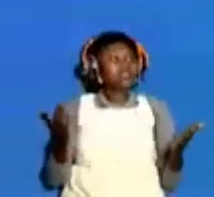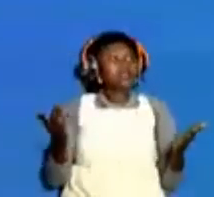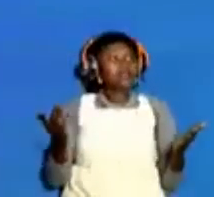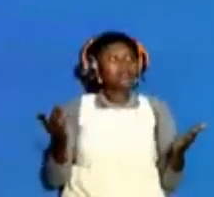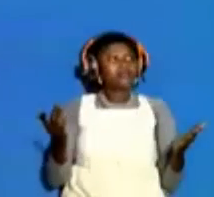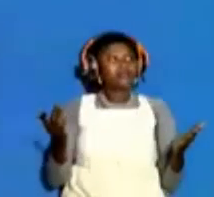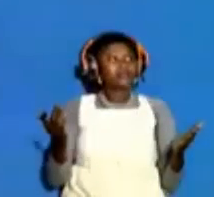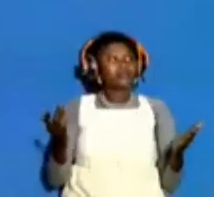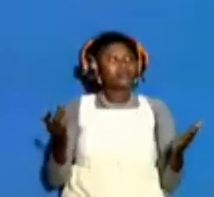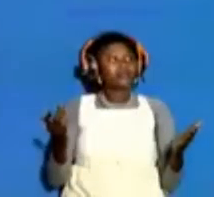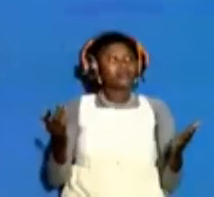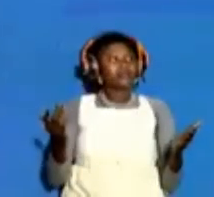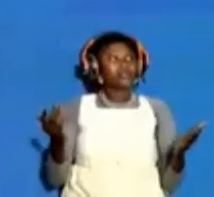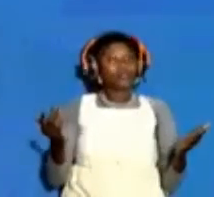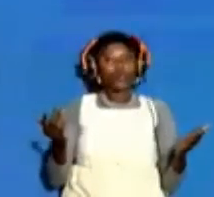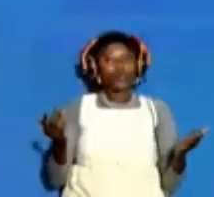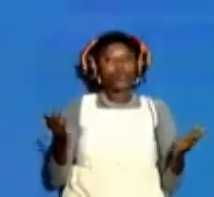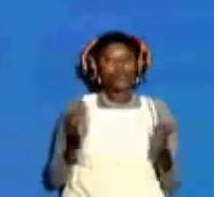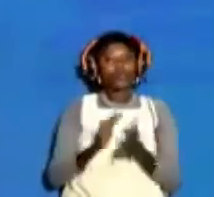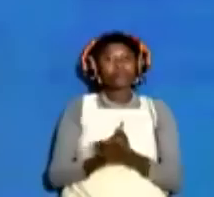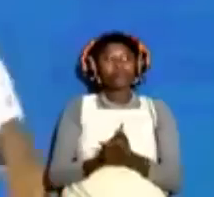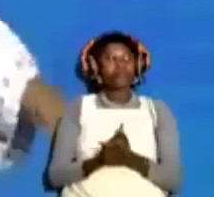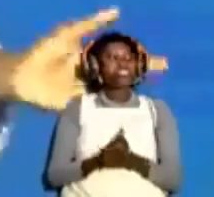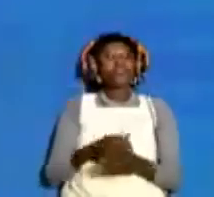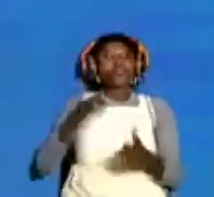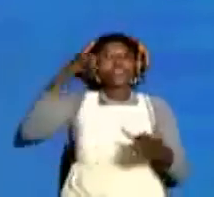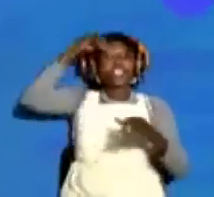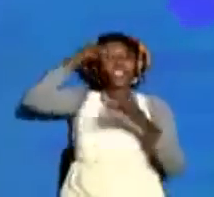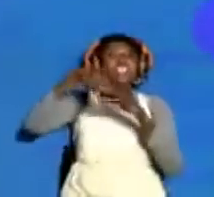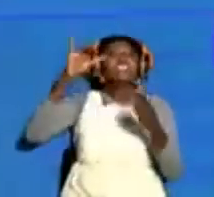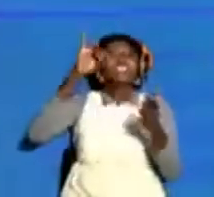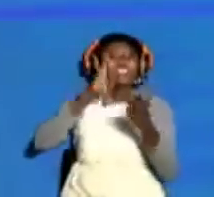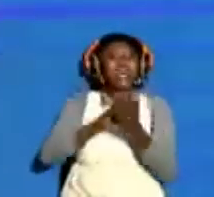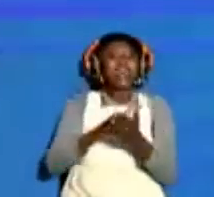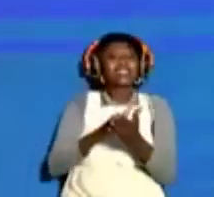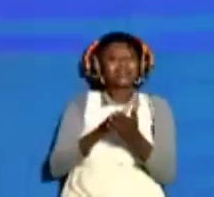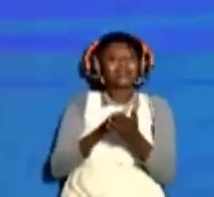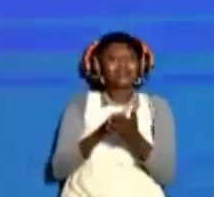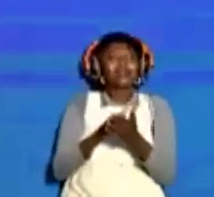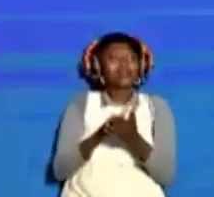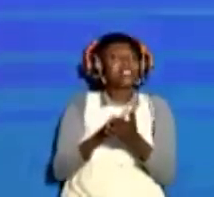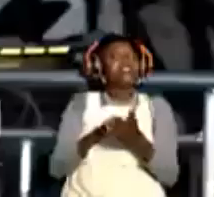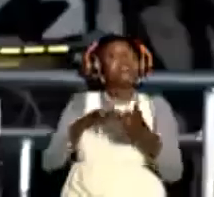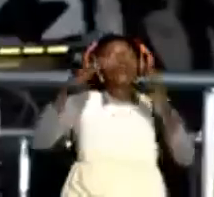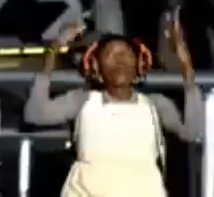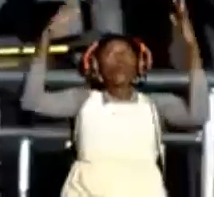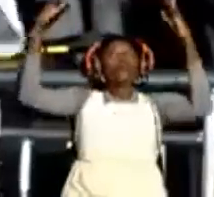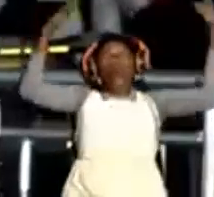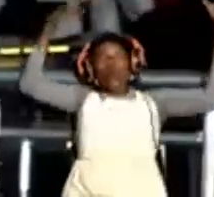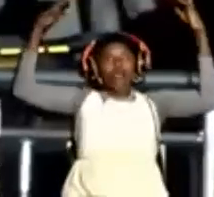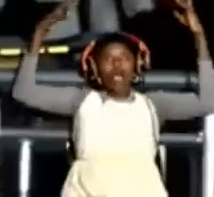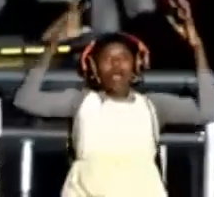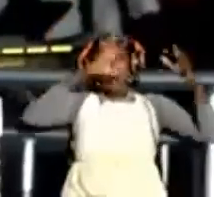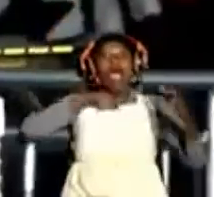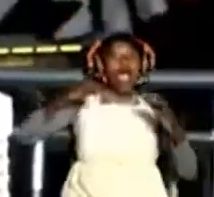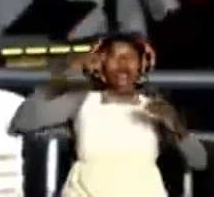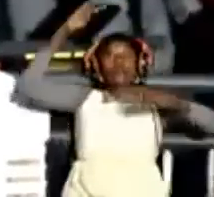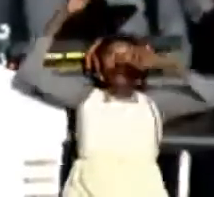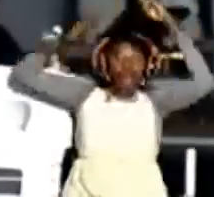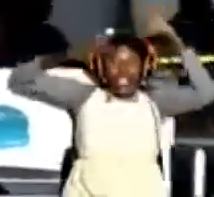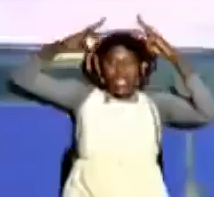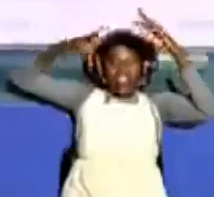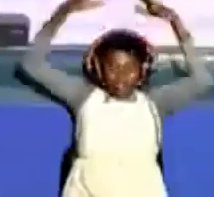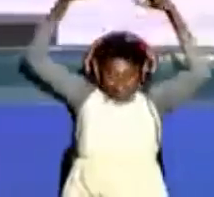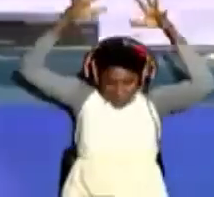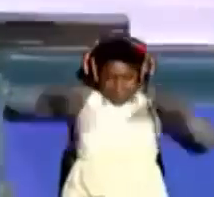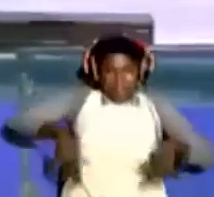today." Suddenly, in the midst of dry season, thunder, and it rained